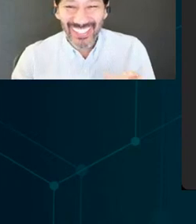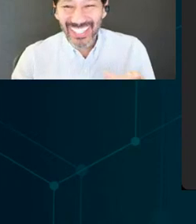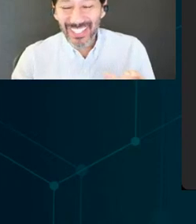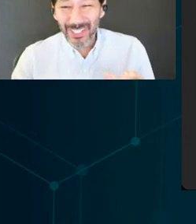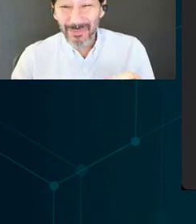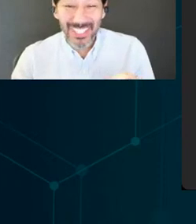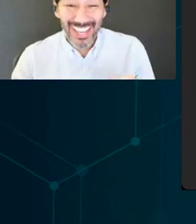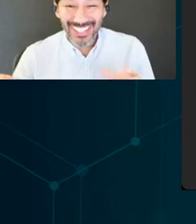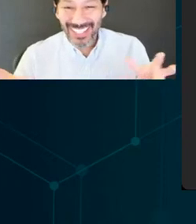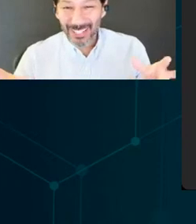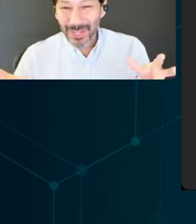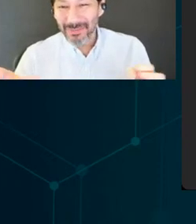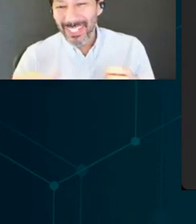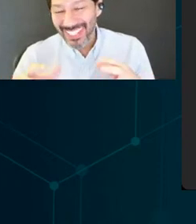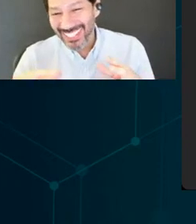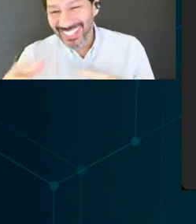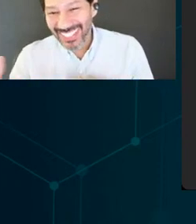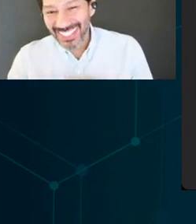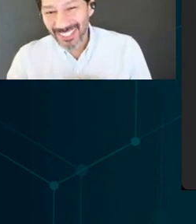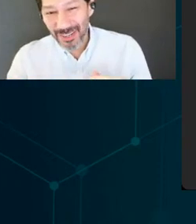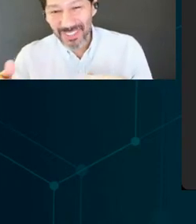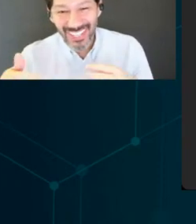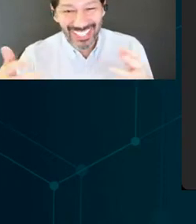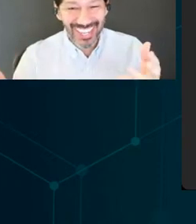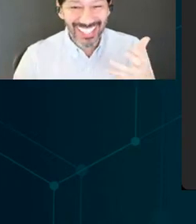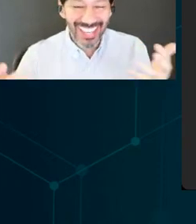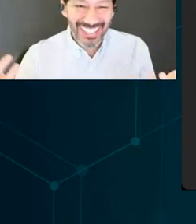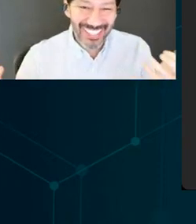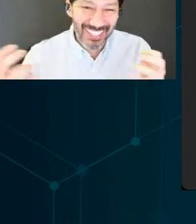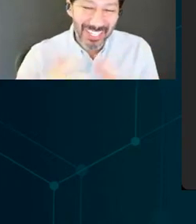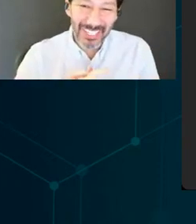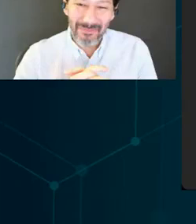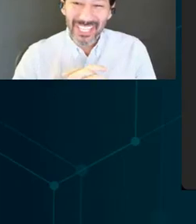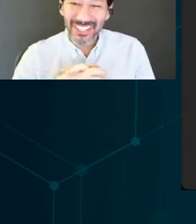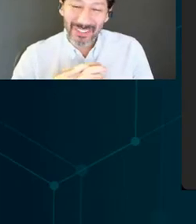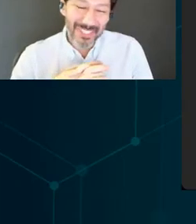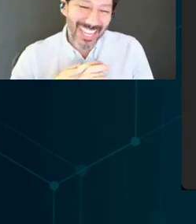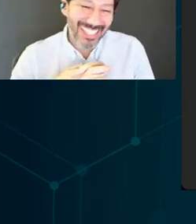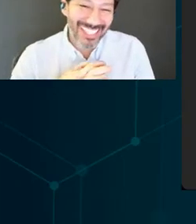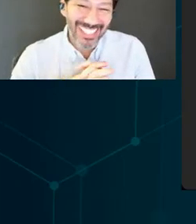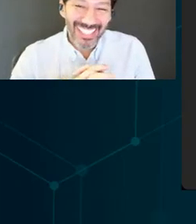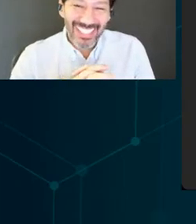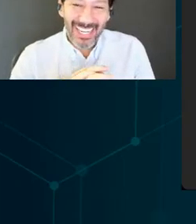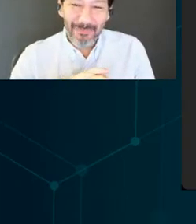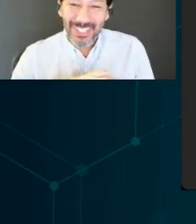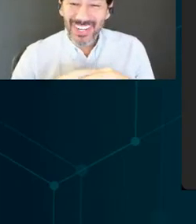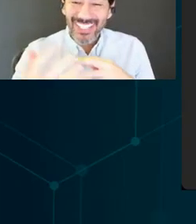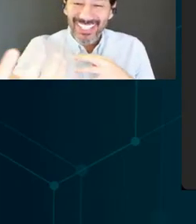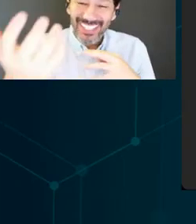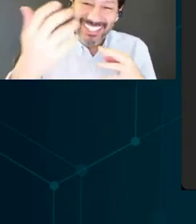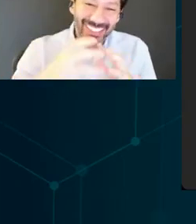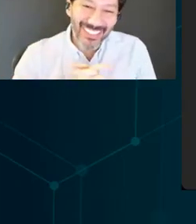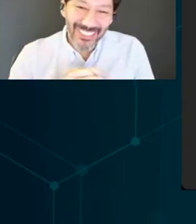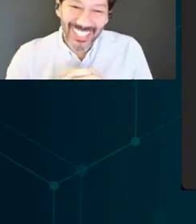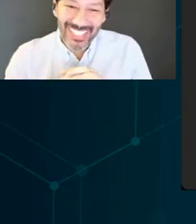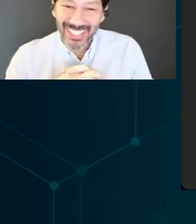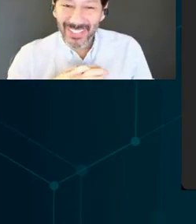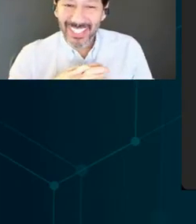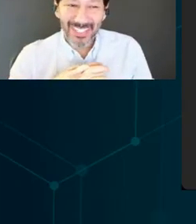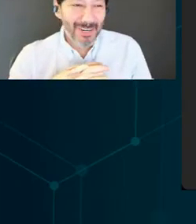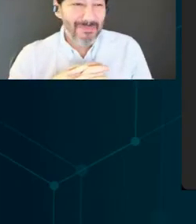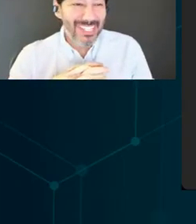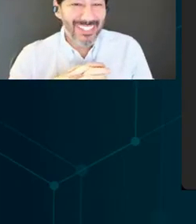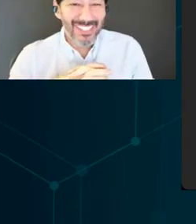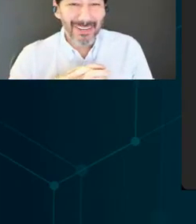you know, learning curve and standards as well, because, you know, StreamYard is not yet, you know, a mainstream standard. But John, do you